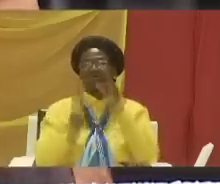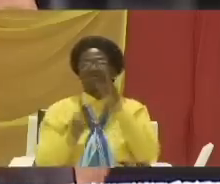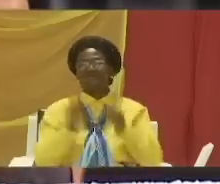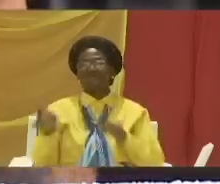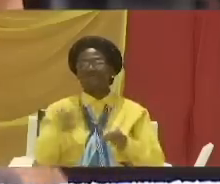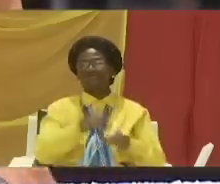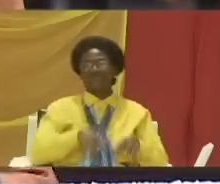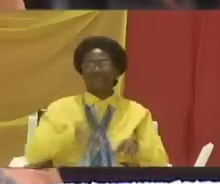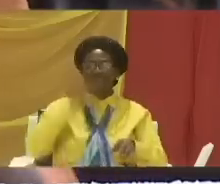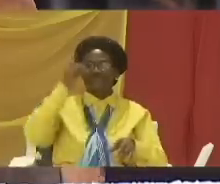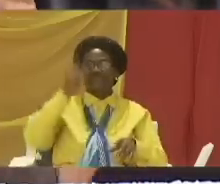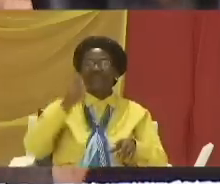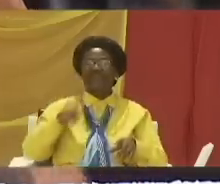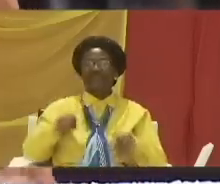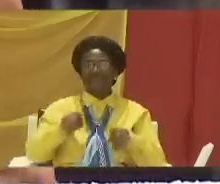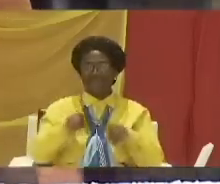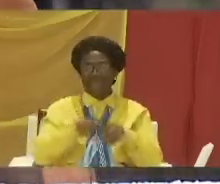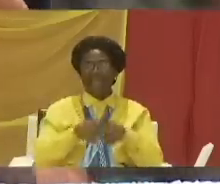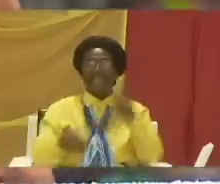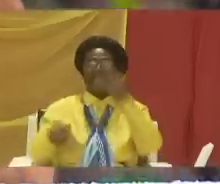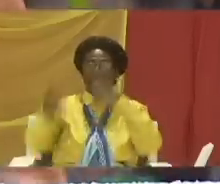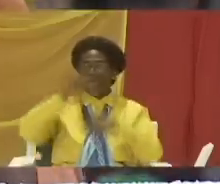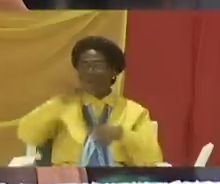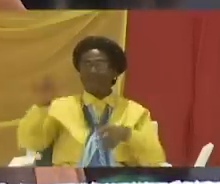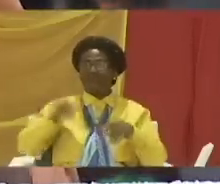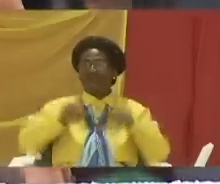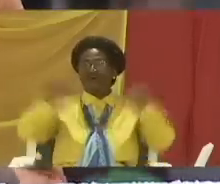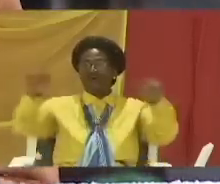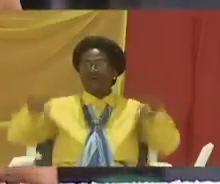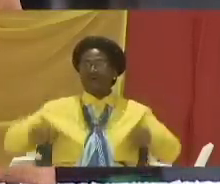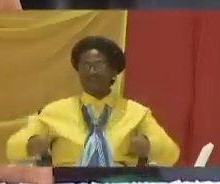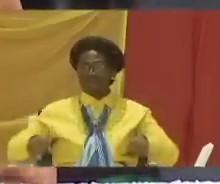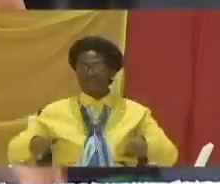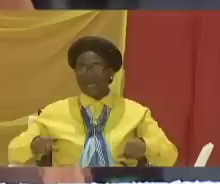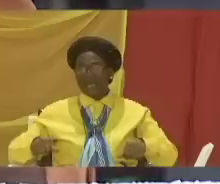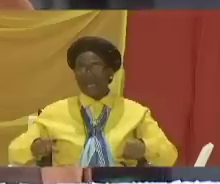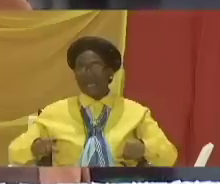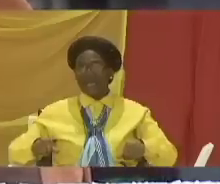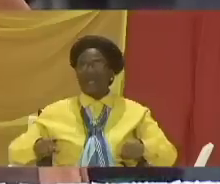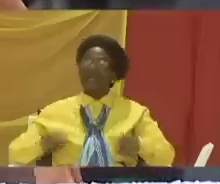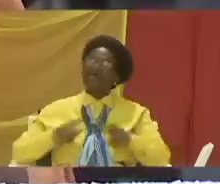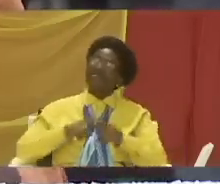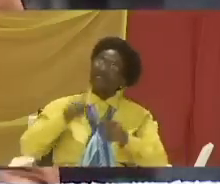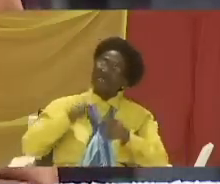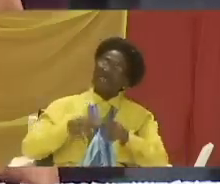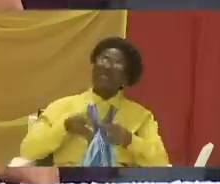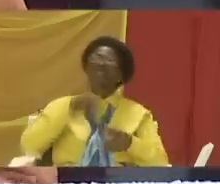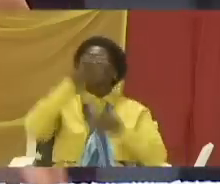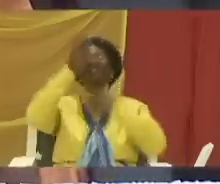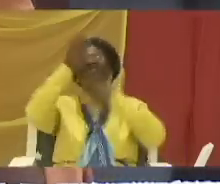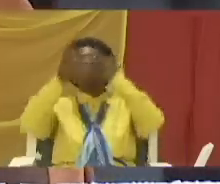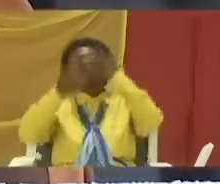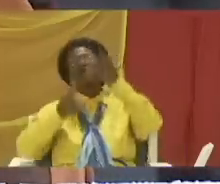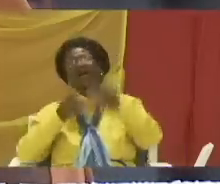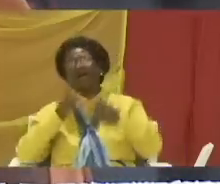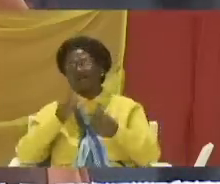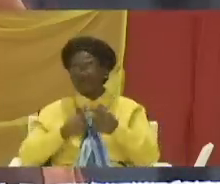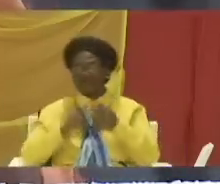and just cry to God, I need the activation of your